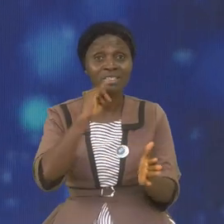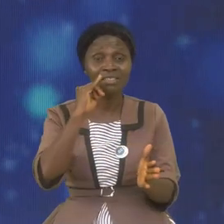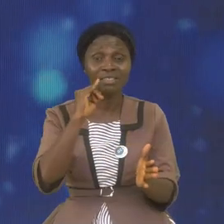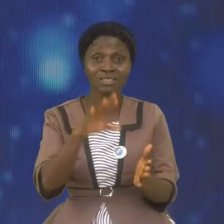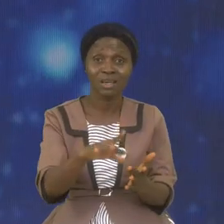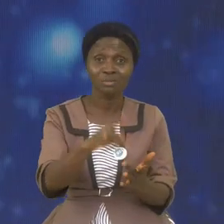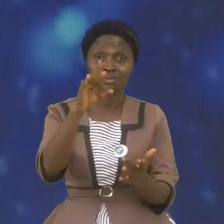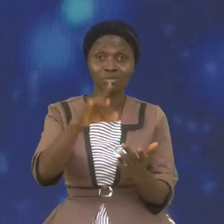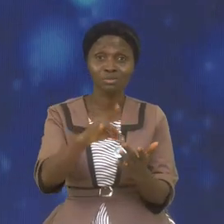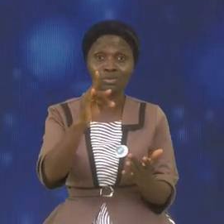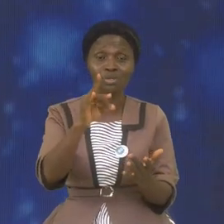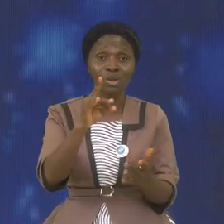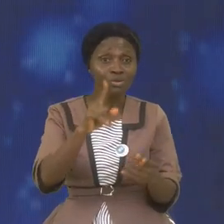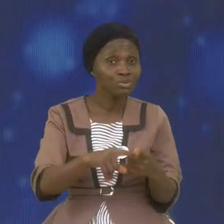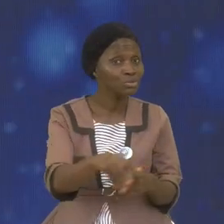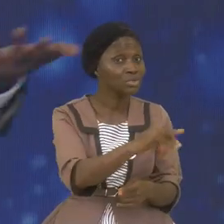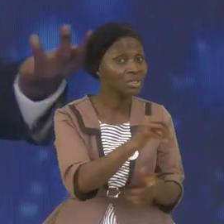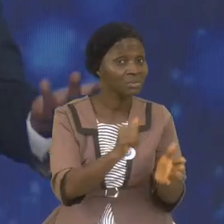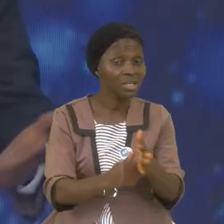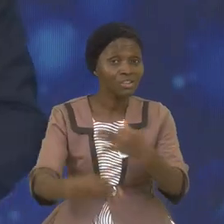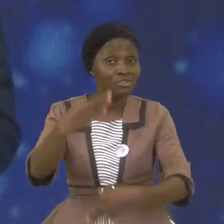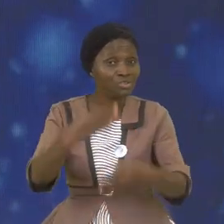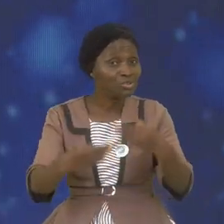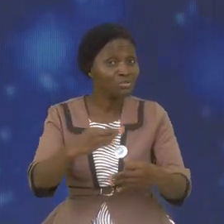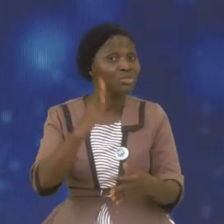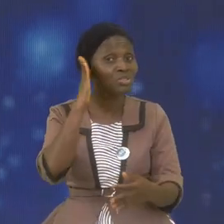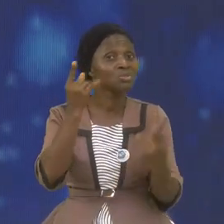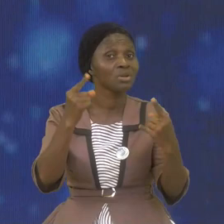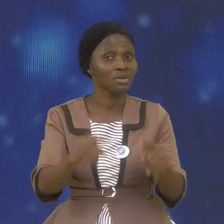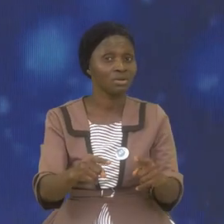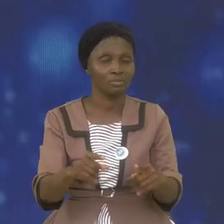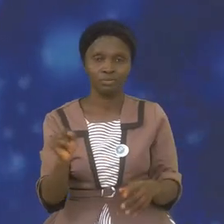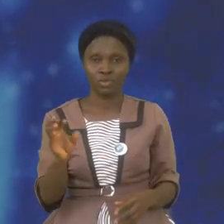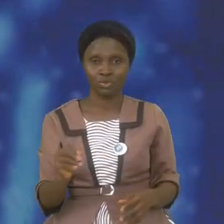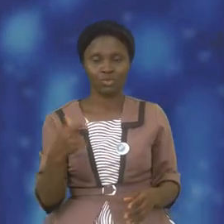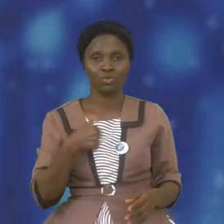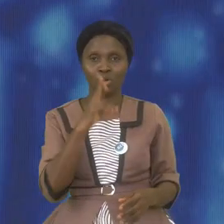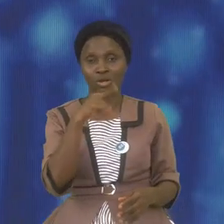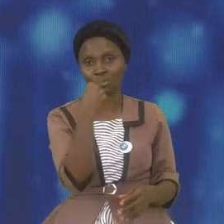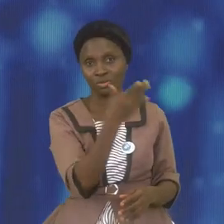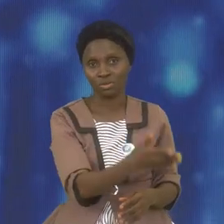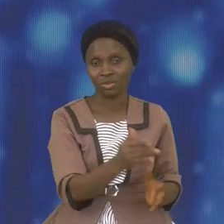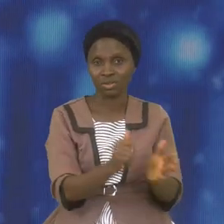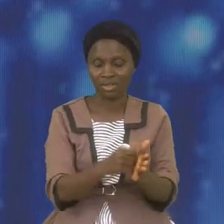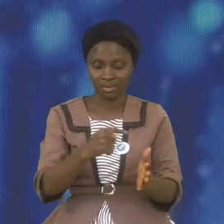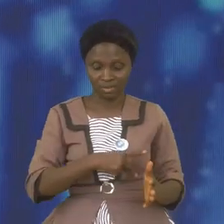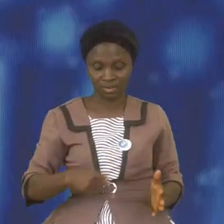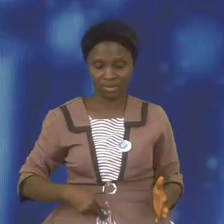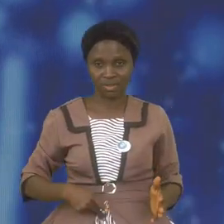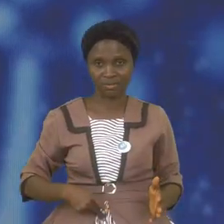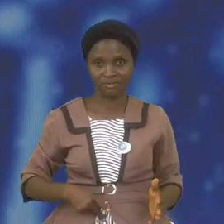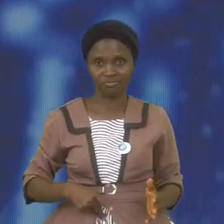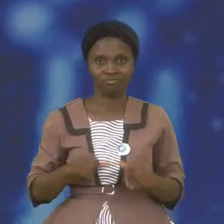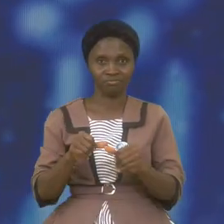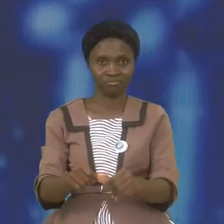that judgment will come. And so we're told the king spake and said, is